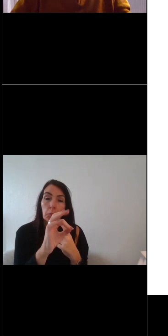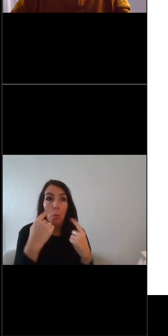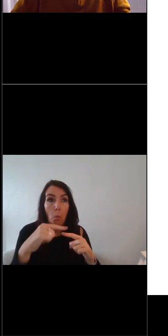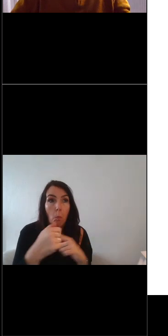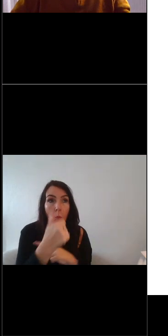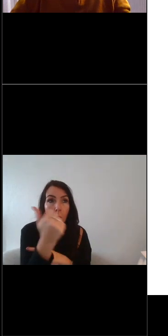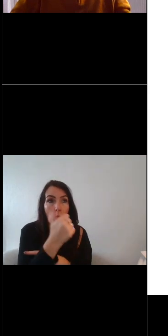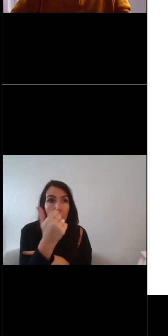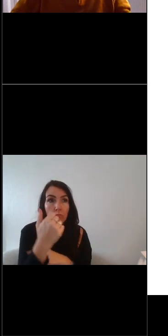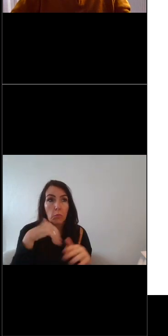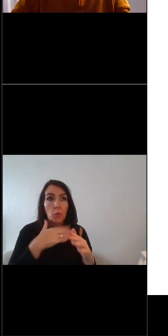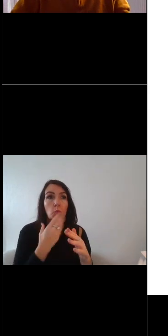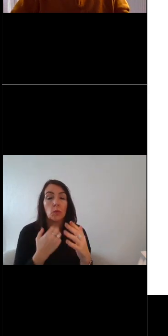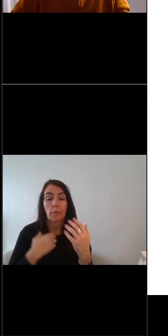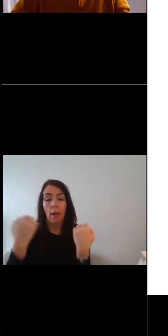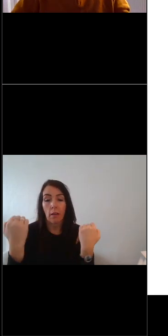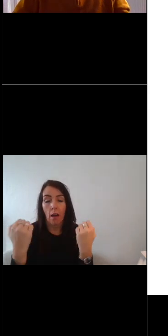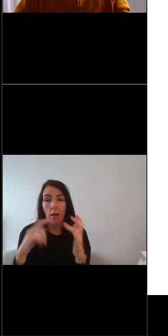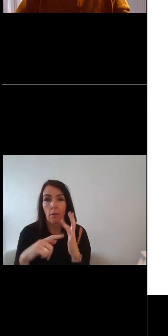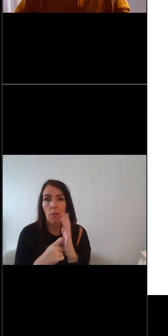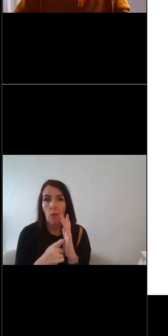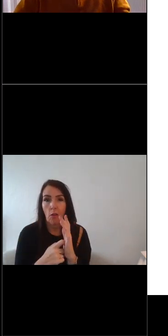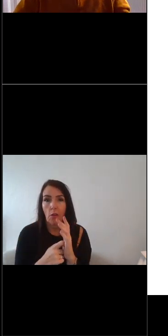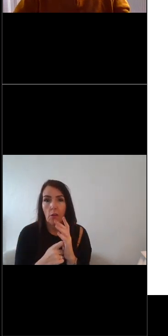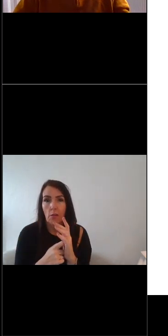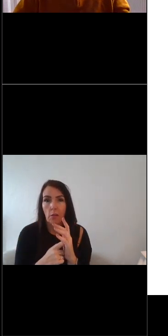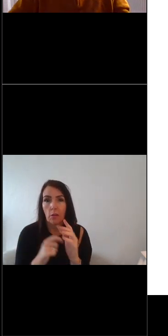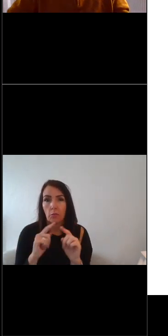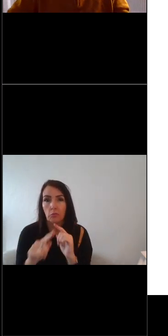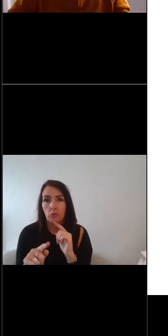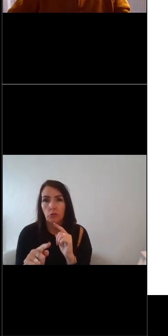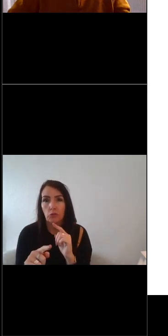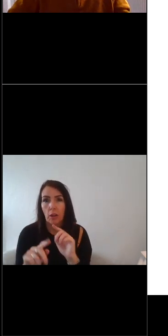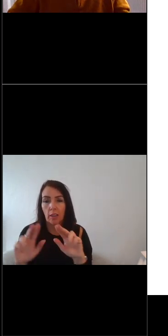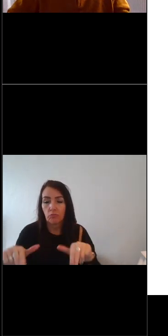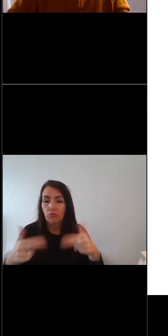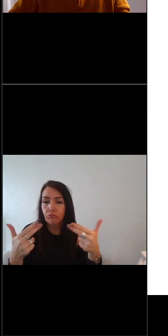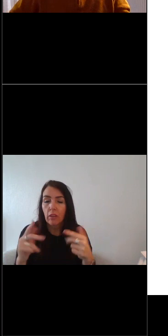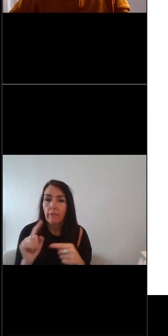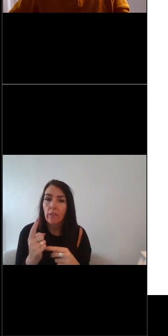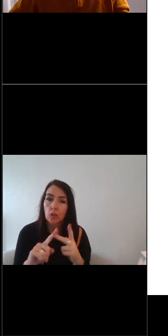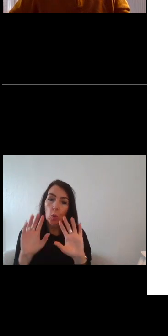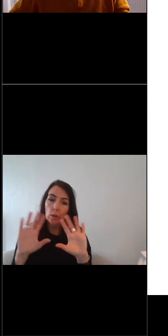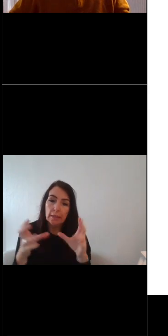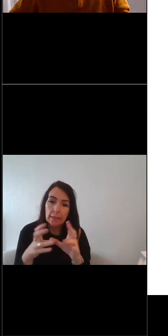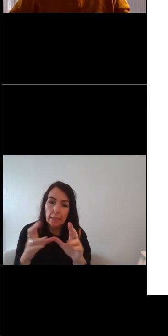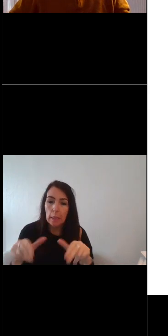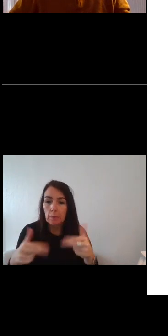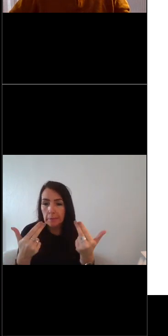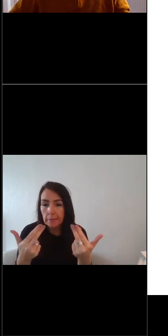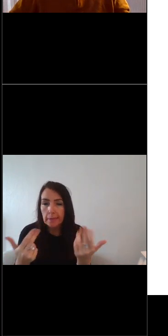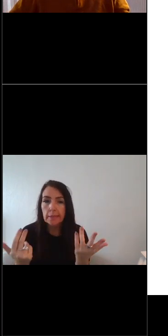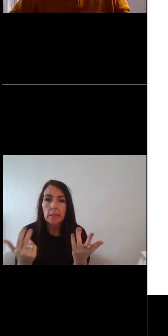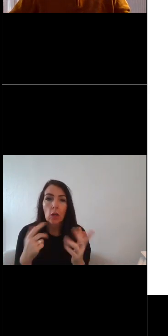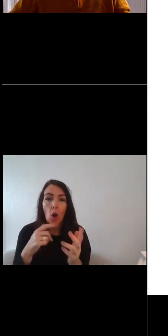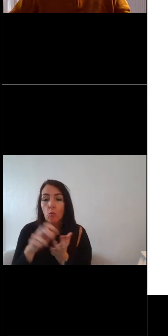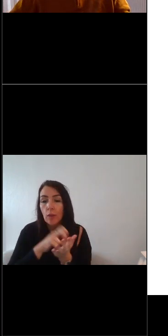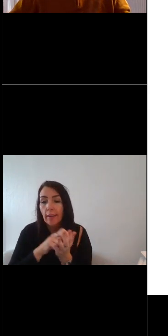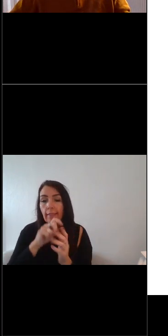go in your car, or you have to initially first try teleconferencing or Teams, walking or cycling or going on